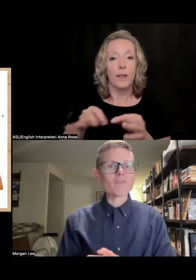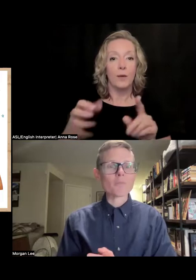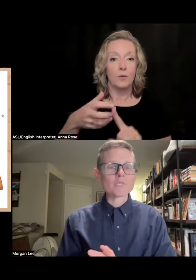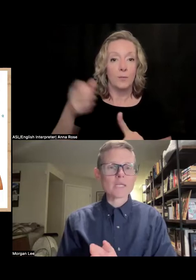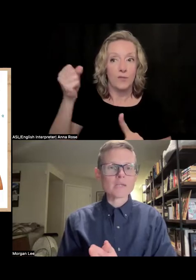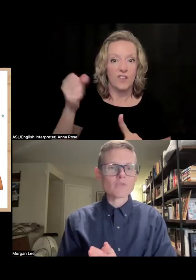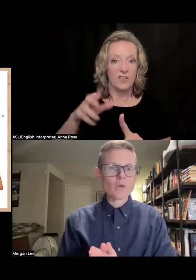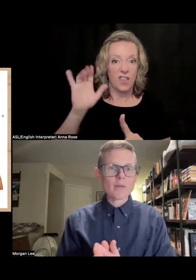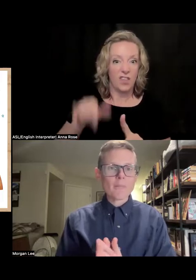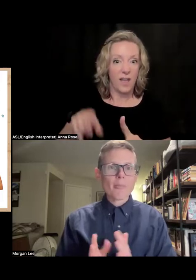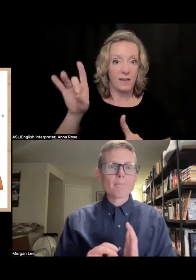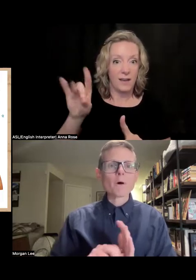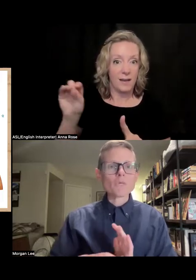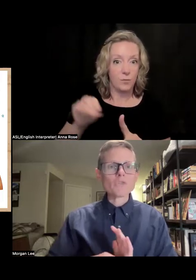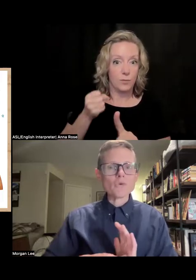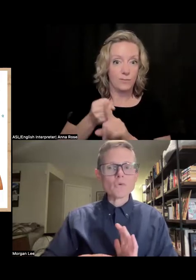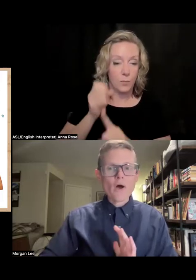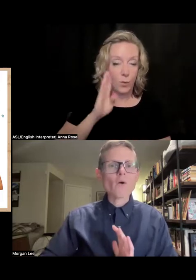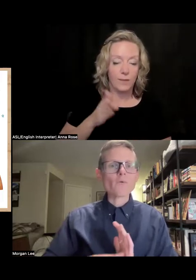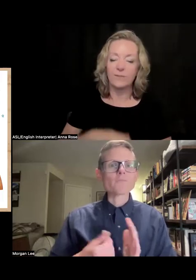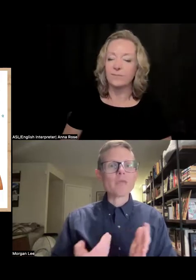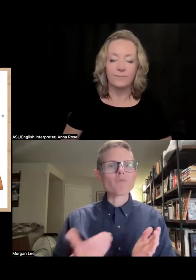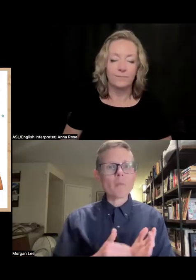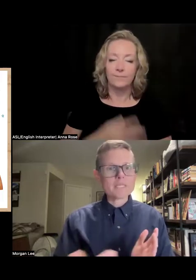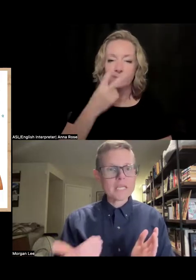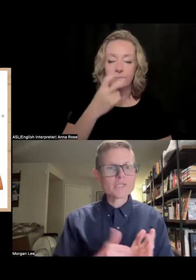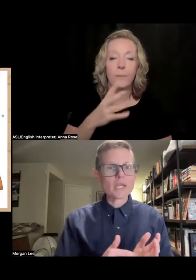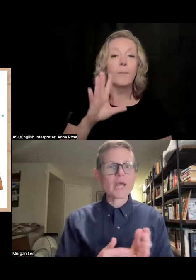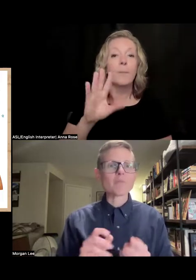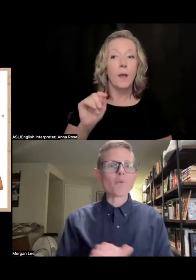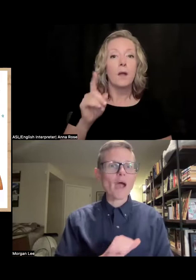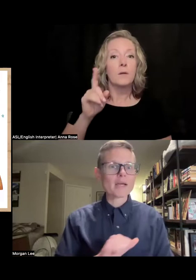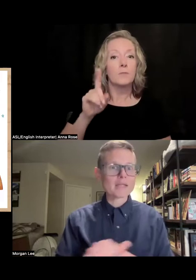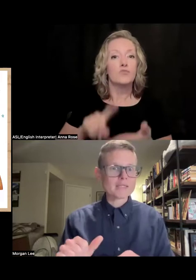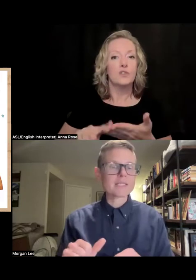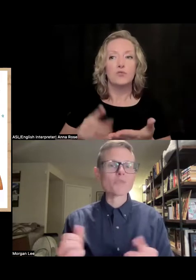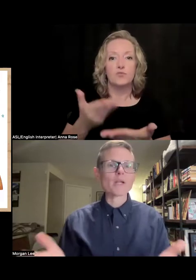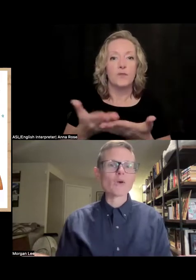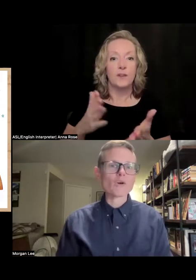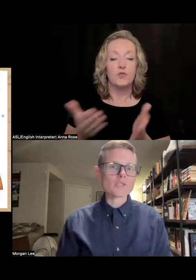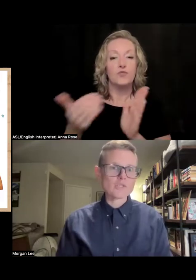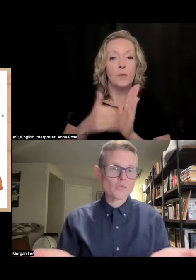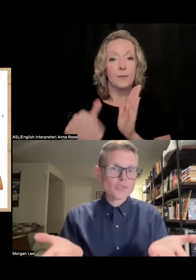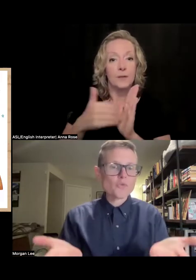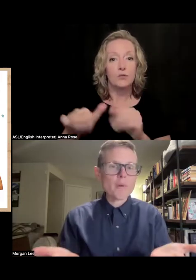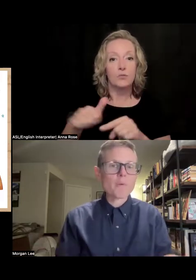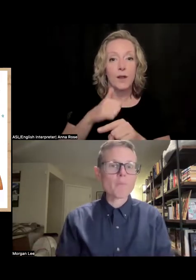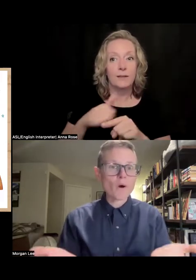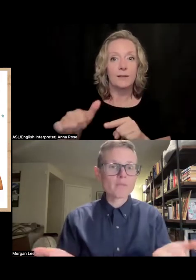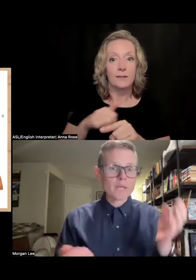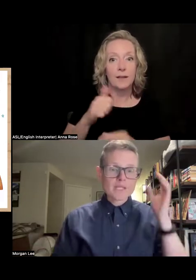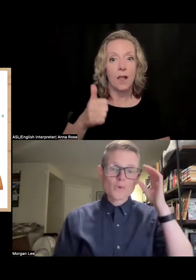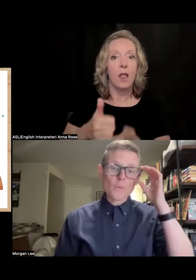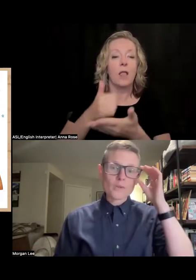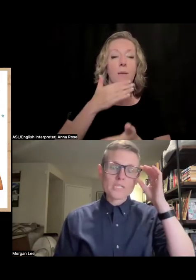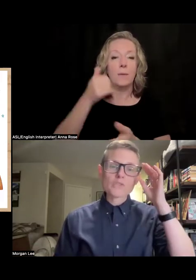that high of a percentage. But we do know that repetition and practice is what encourages children to remember